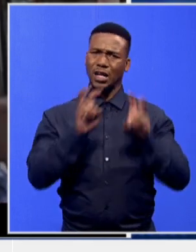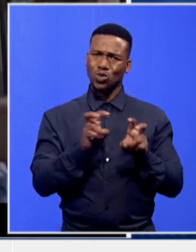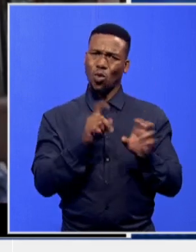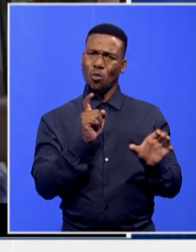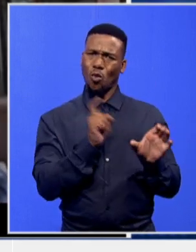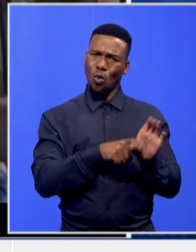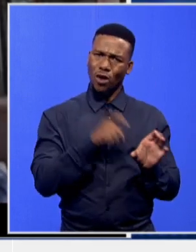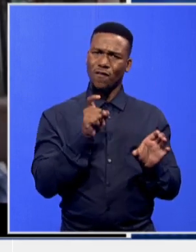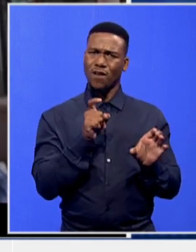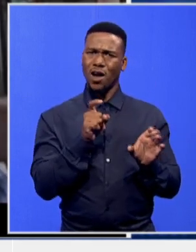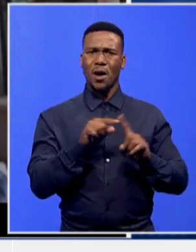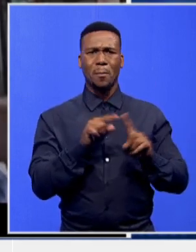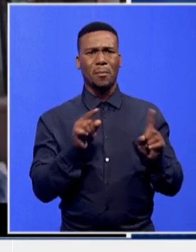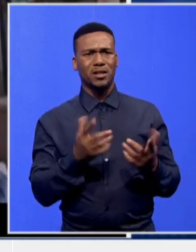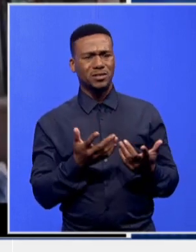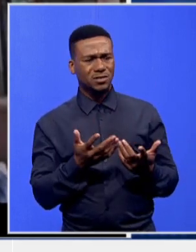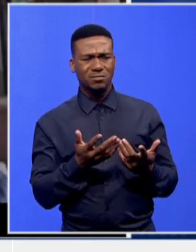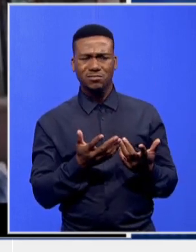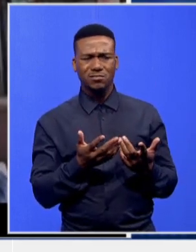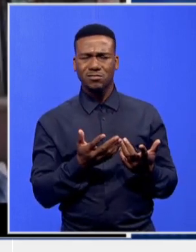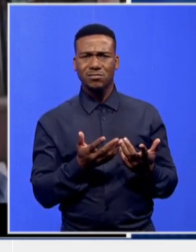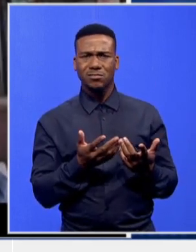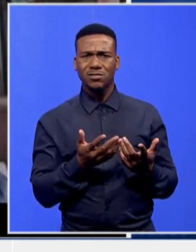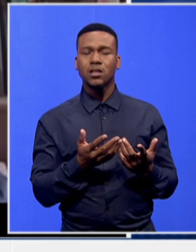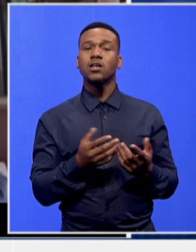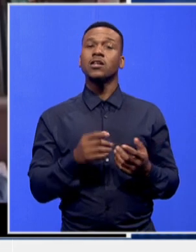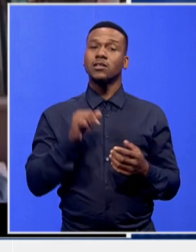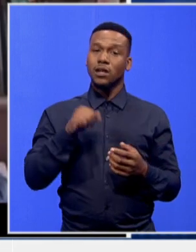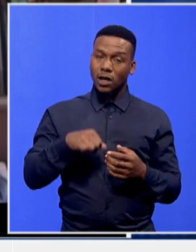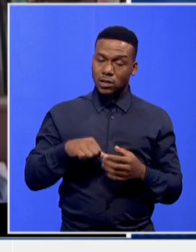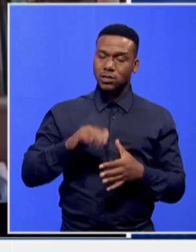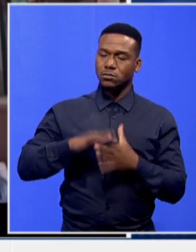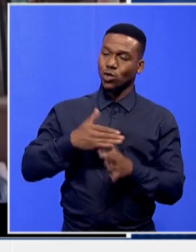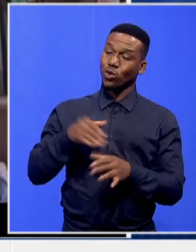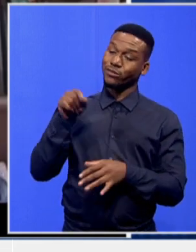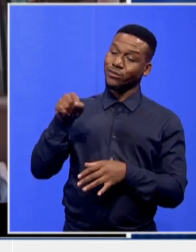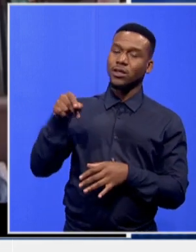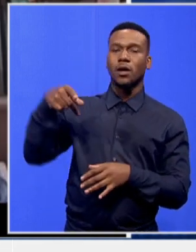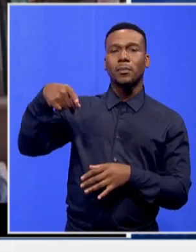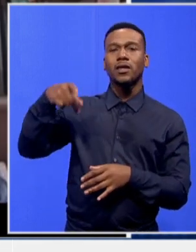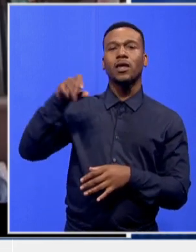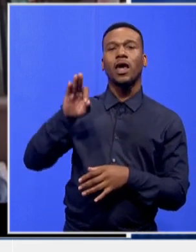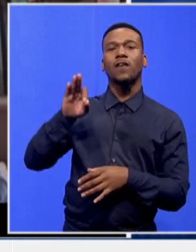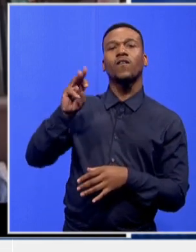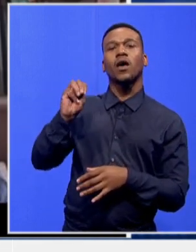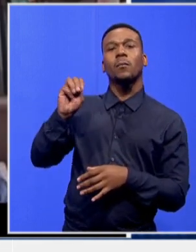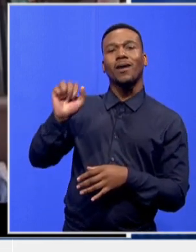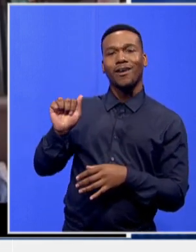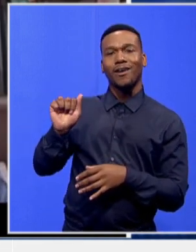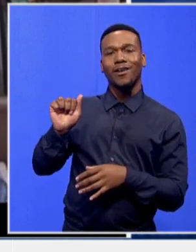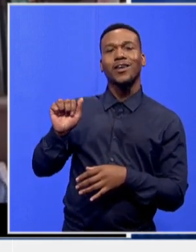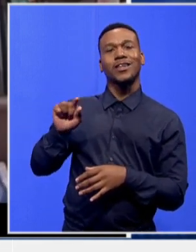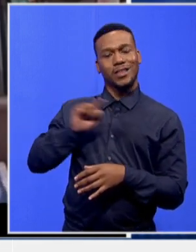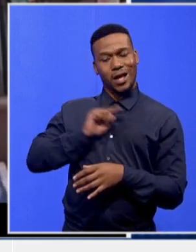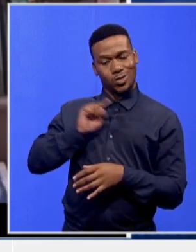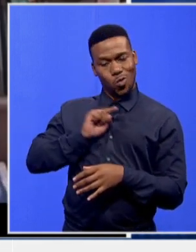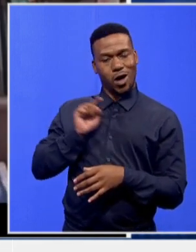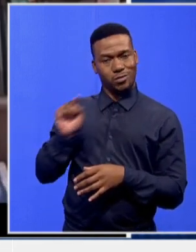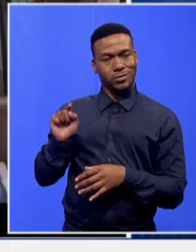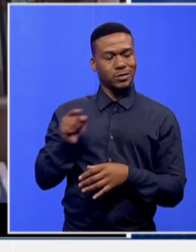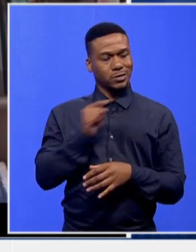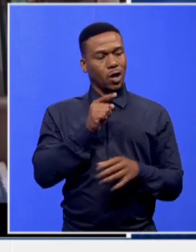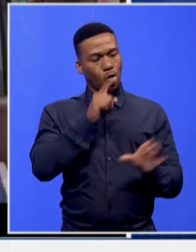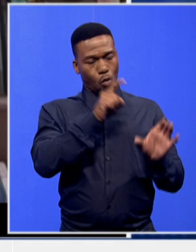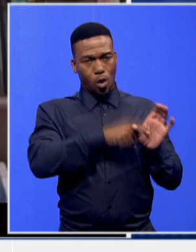it is only because of the PFMA that Eskom is qualified, and it's not in terms of international